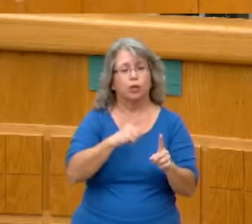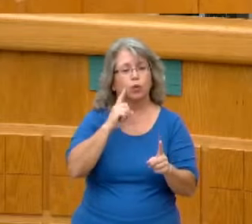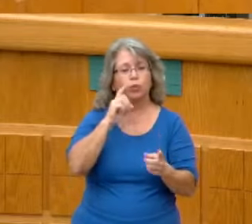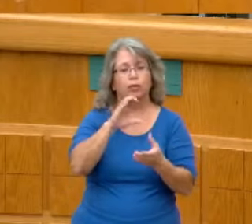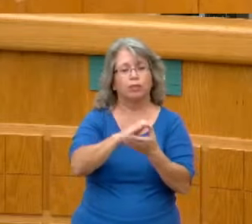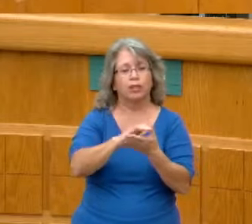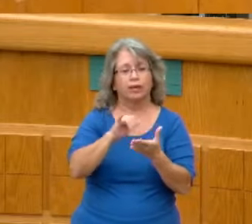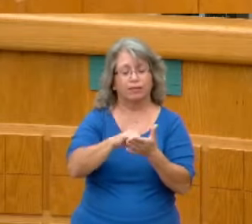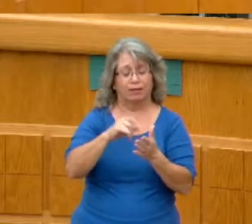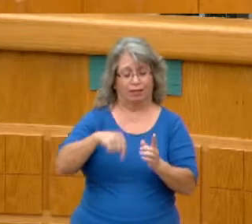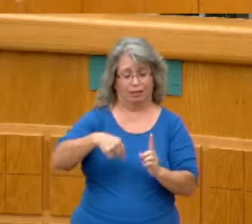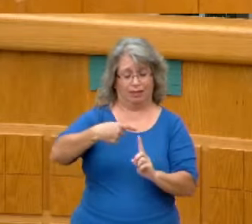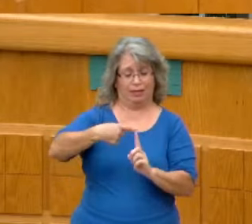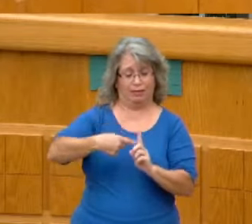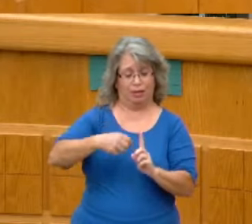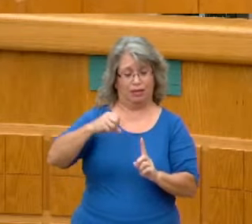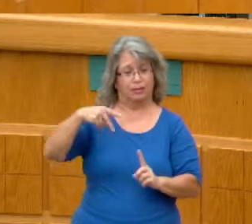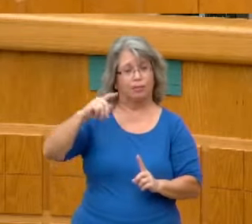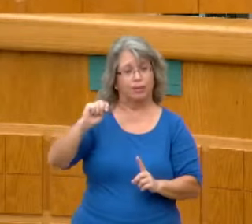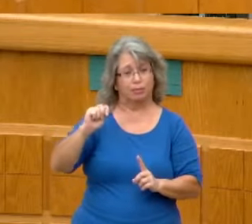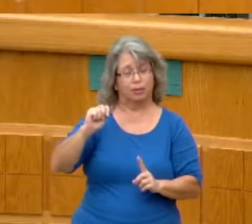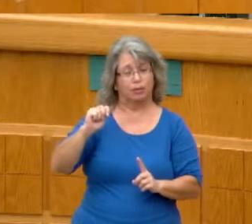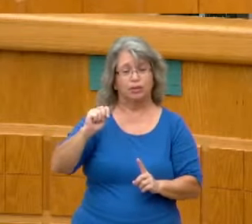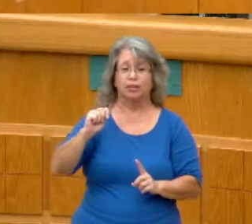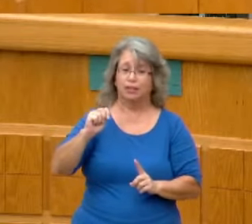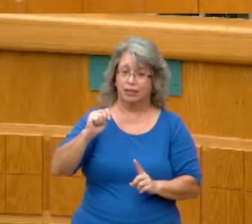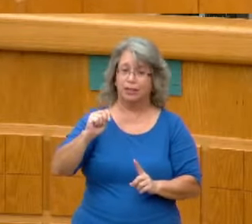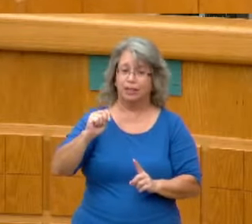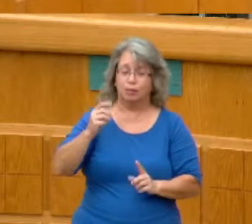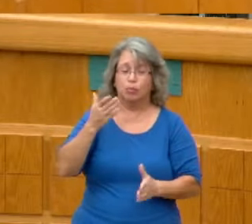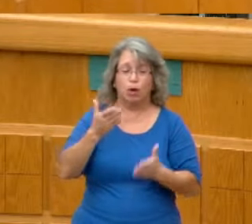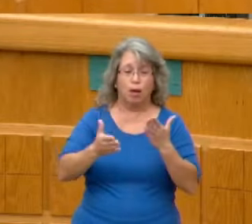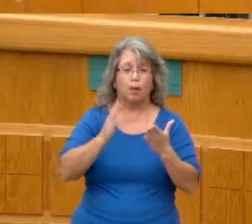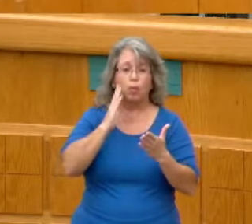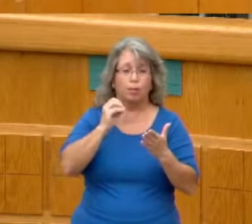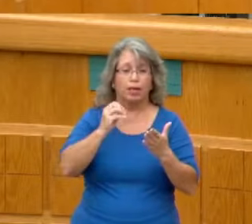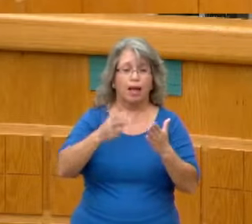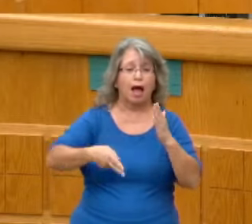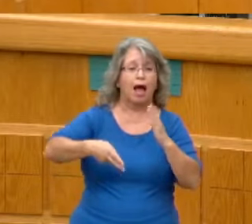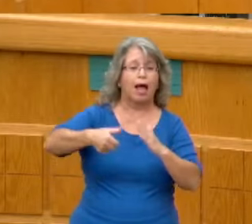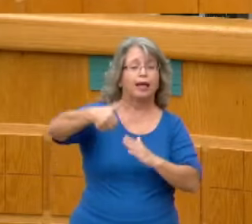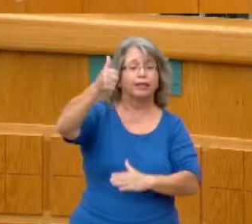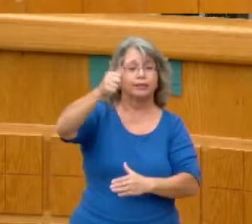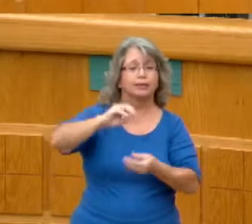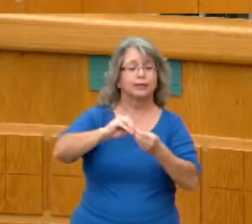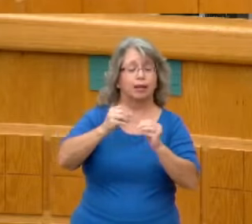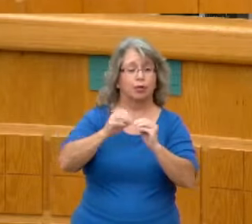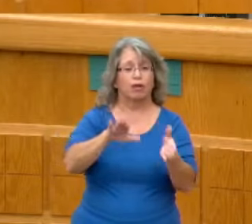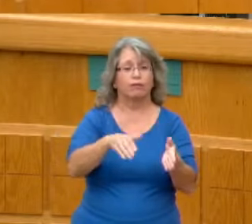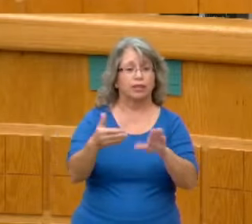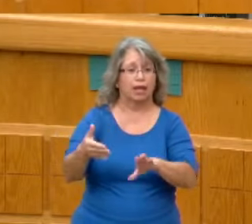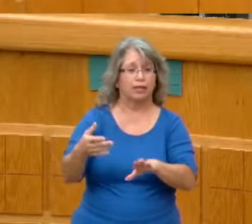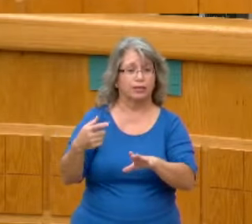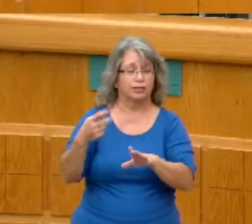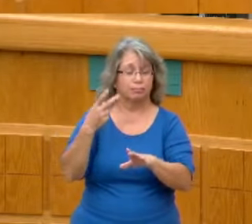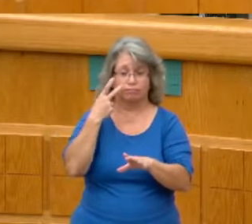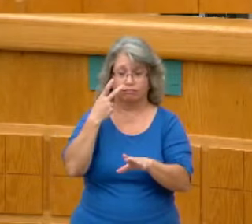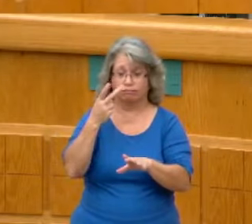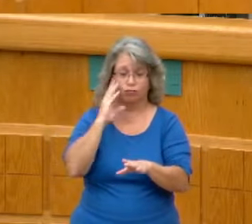this month, September, may be our highest number of deaths that we've seen throughout the whole pandemic.